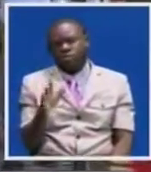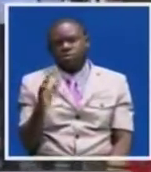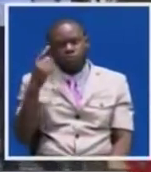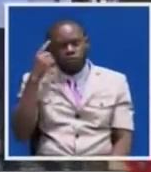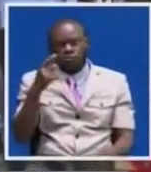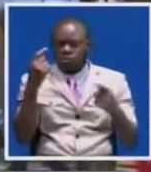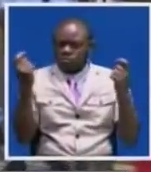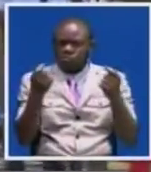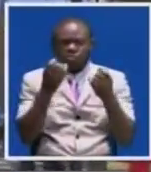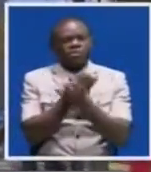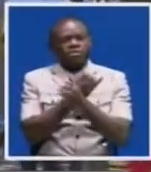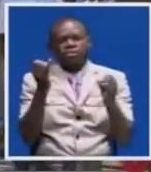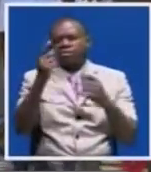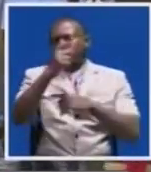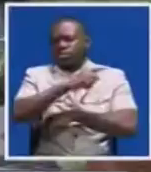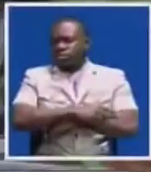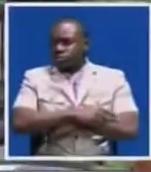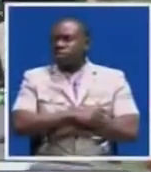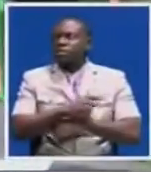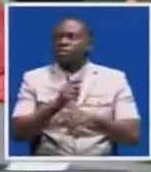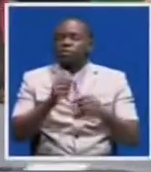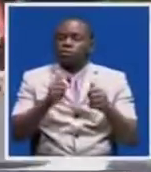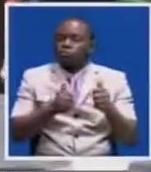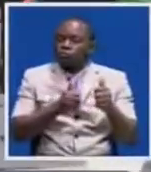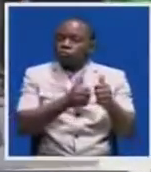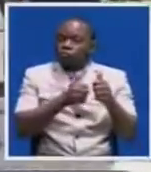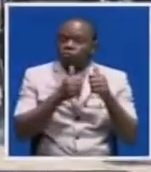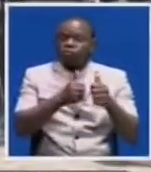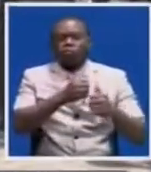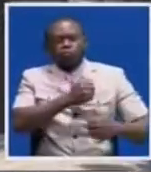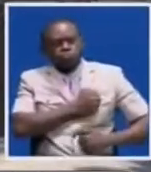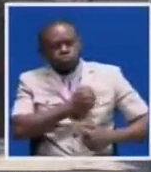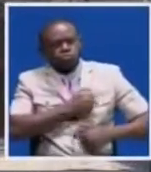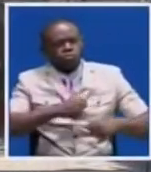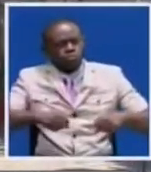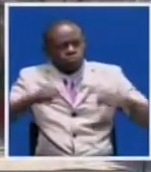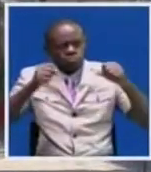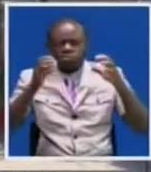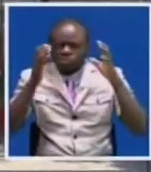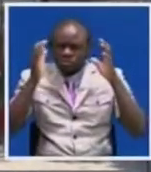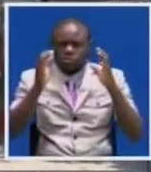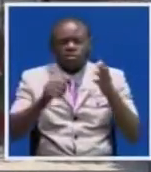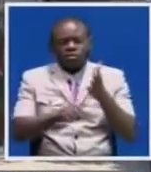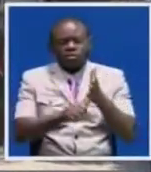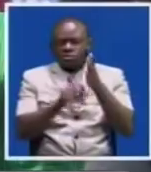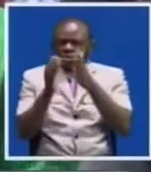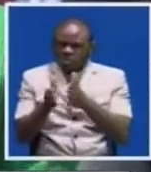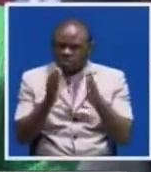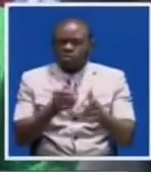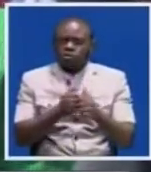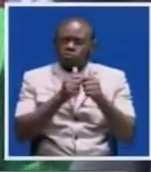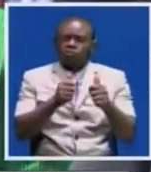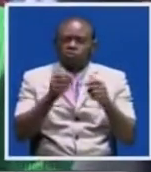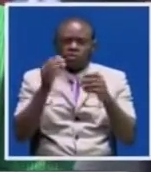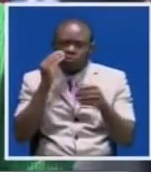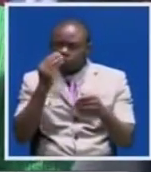president led service chiefs and various diplomats accredited to Zambia at Lusaka's Freedom Statue this morning.